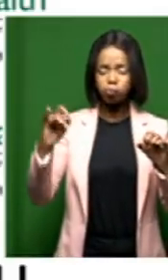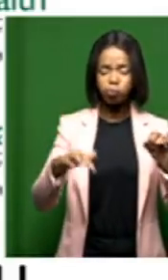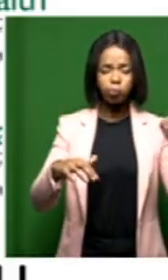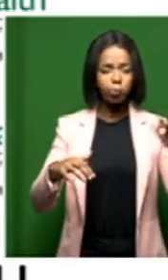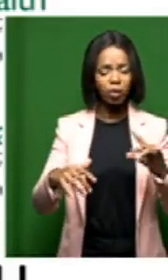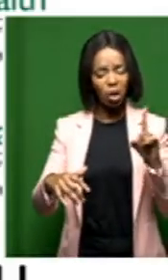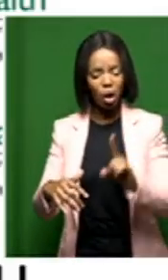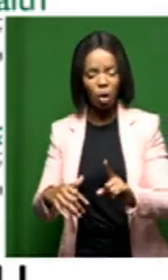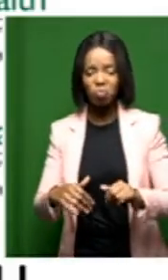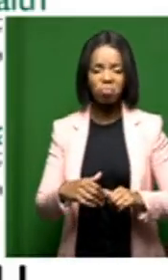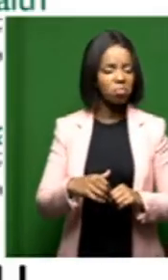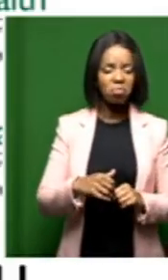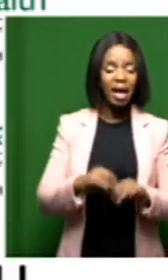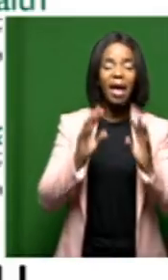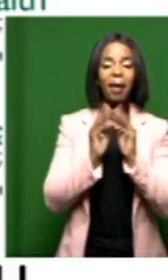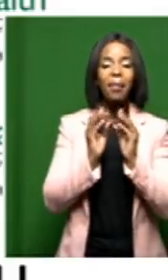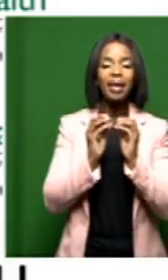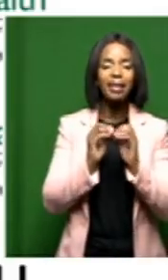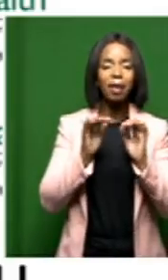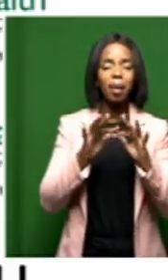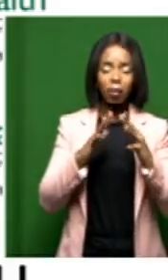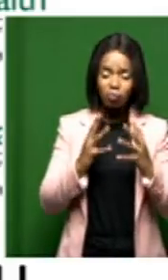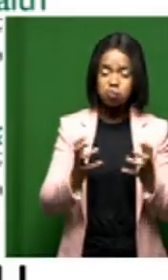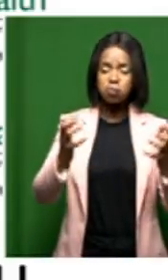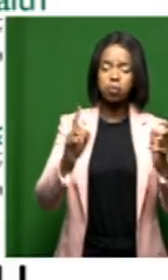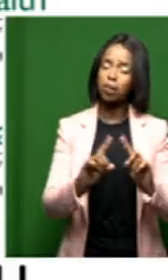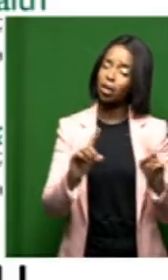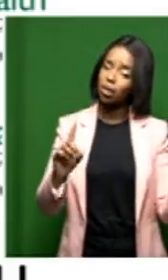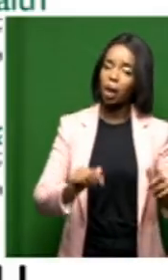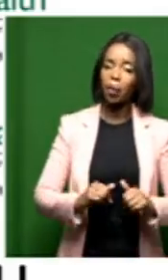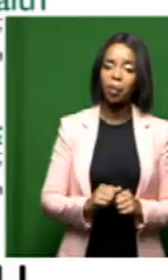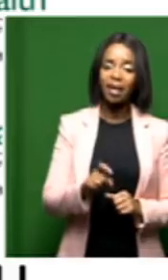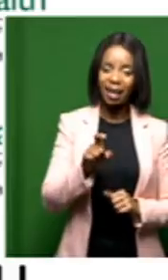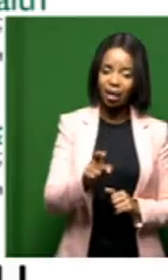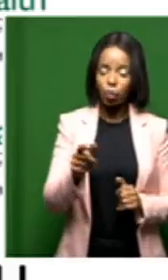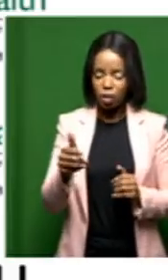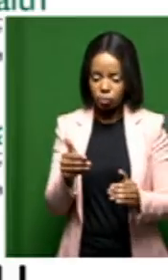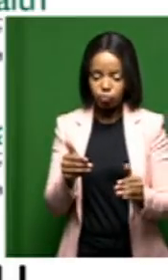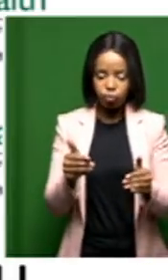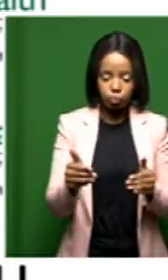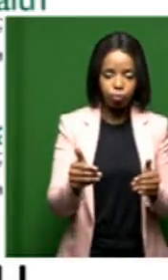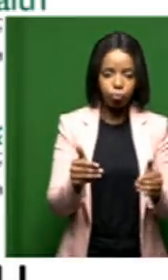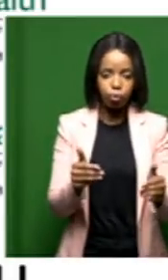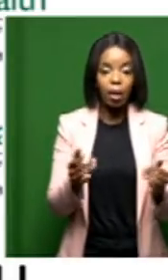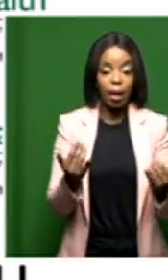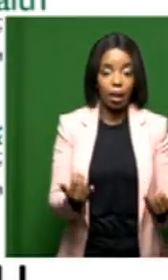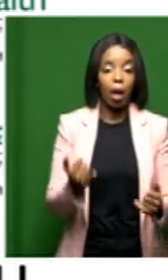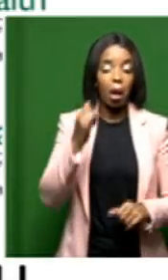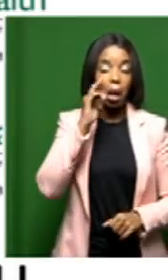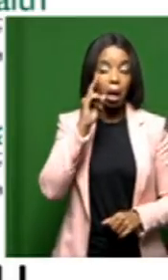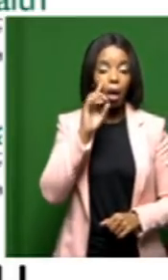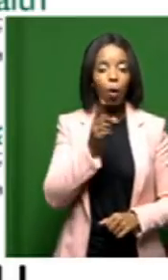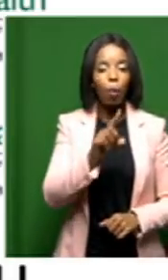of meetings, and so on. So those are the kind of controls still required. So we're looking at how else we can be able to still help